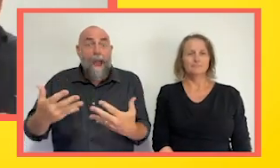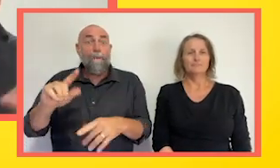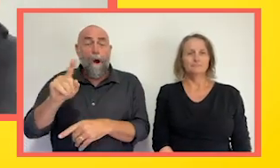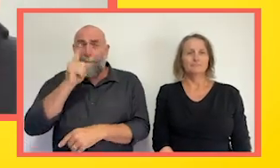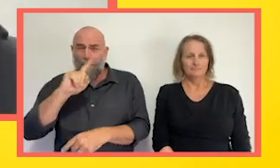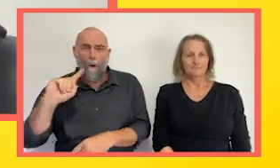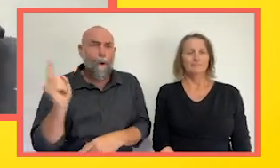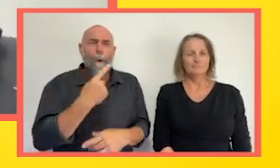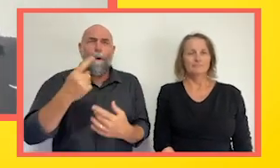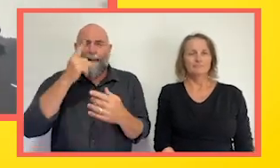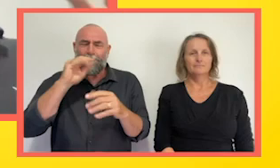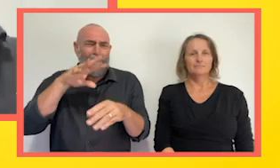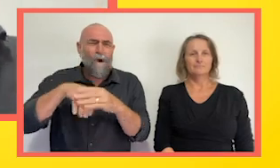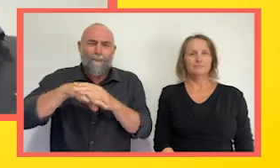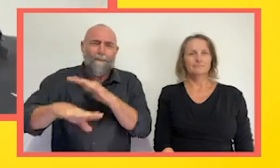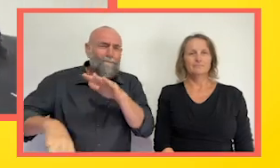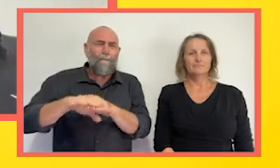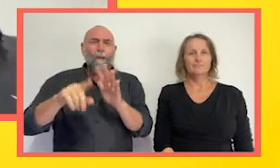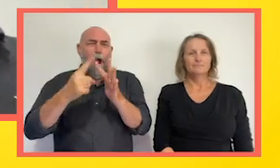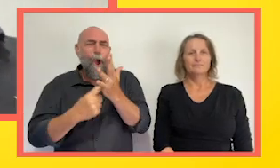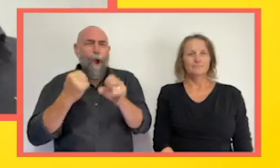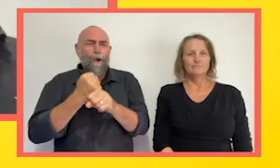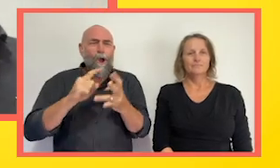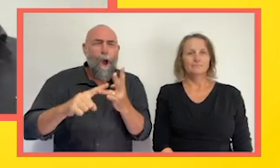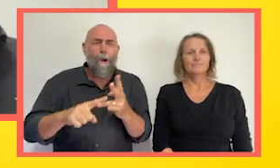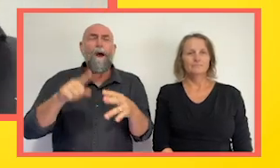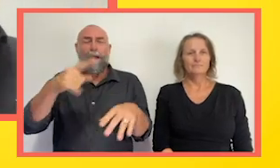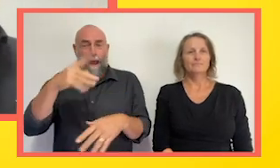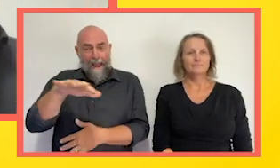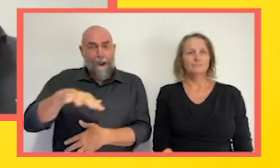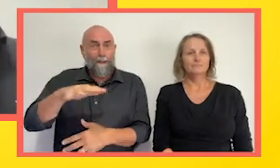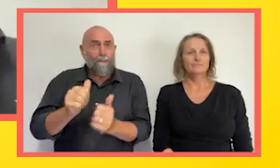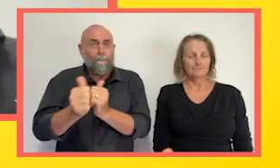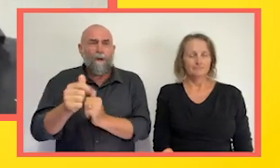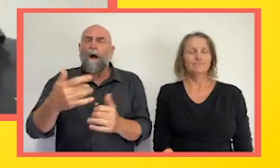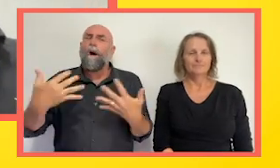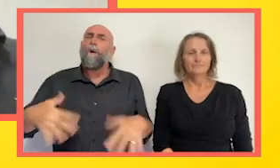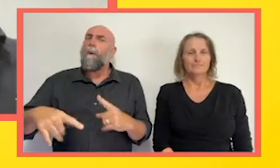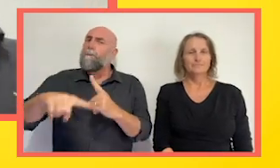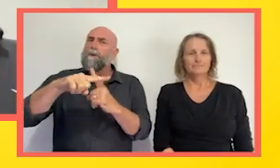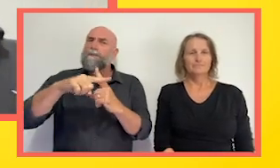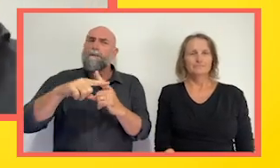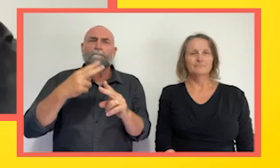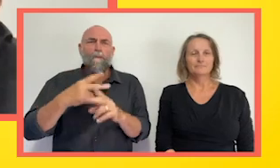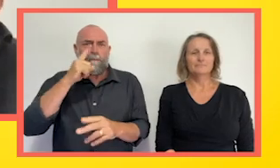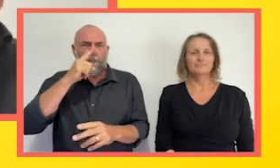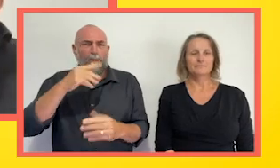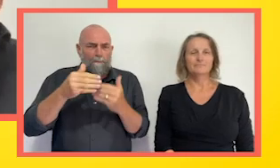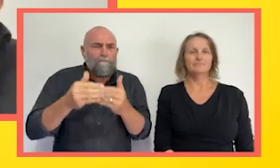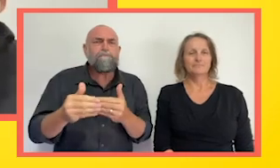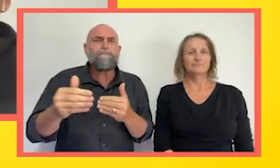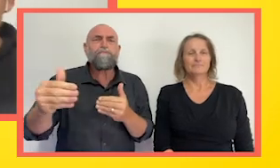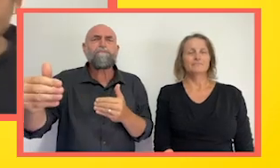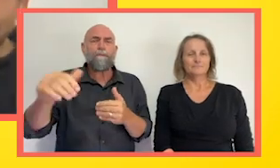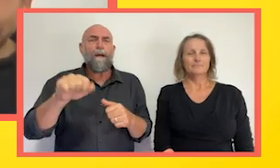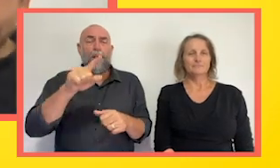across all of the ergos, it's one of the areas in sport that I think is really positive going forward. That although